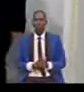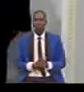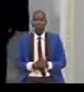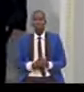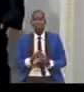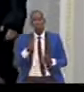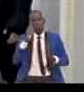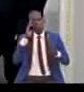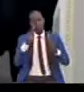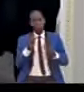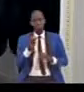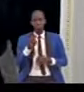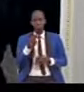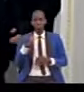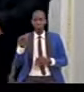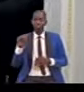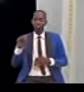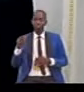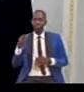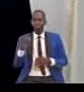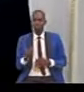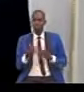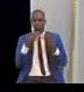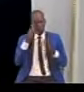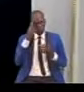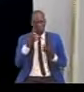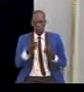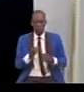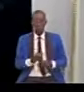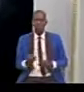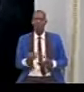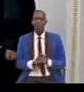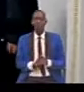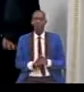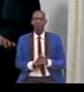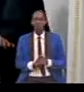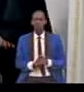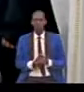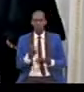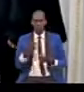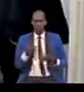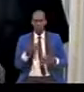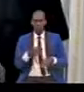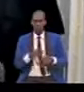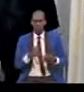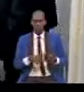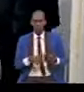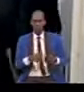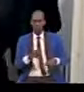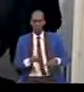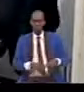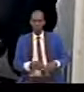Hello, this is Anthony. Thank you for coming. Thank you. Would you mind taking a seat?